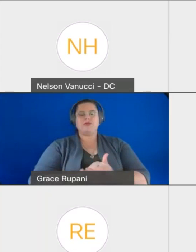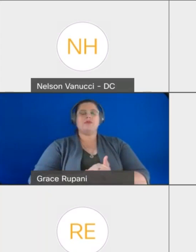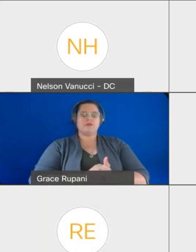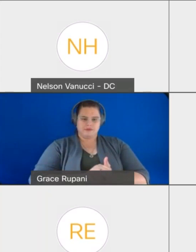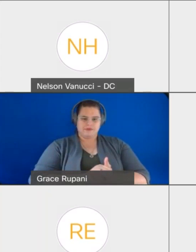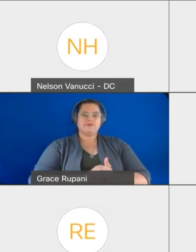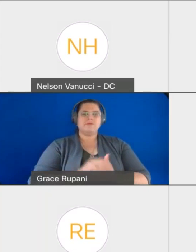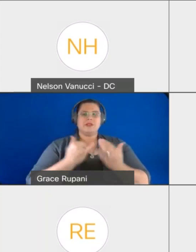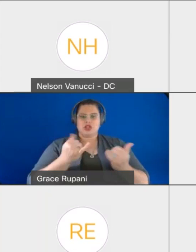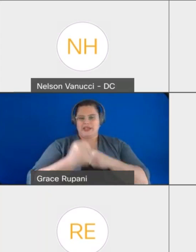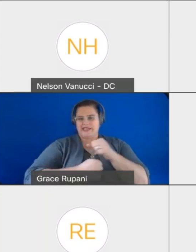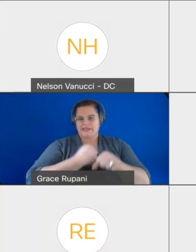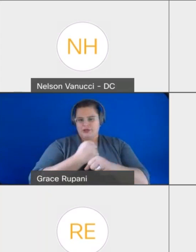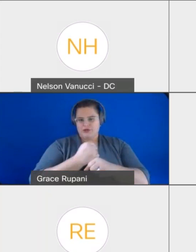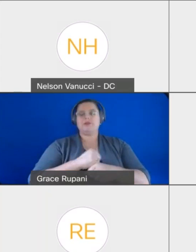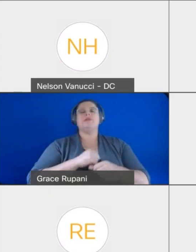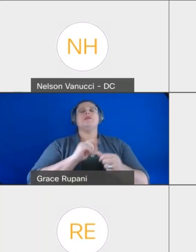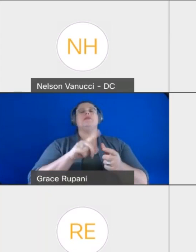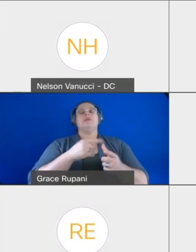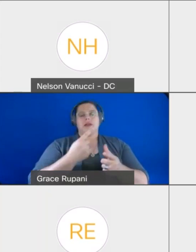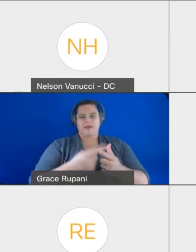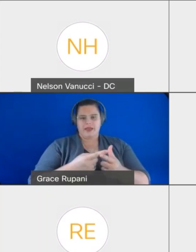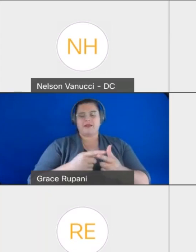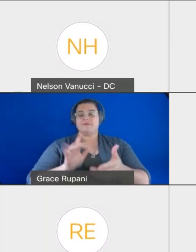year, and you would click POC review.